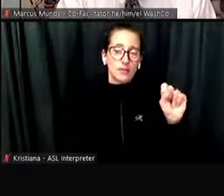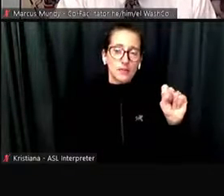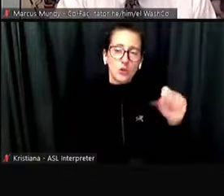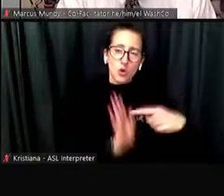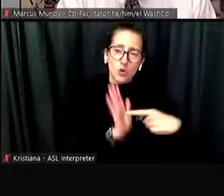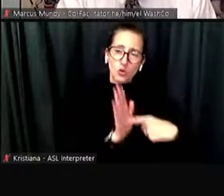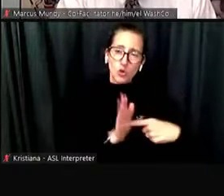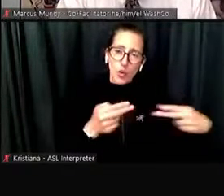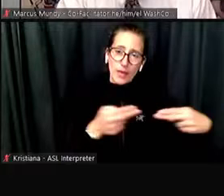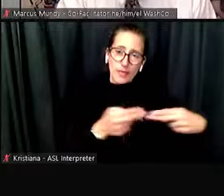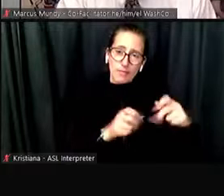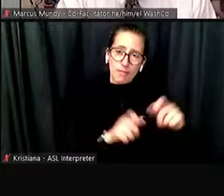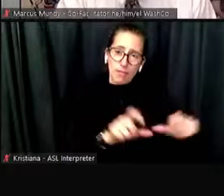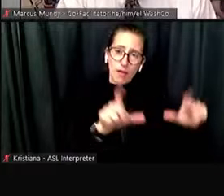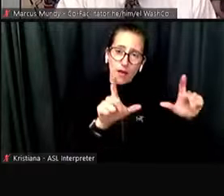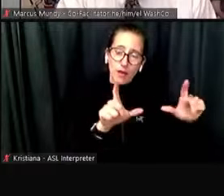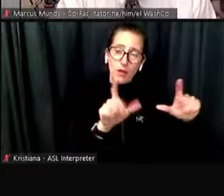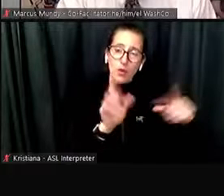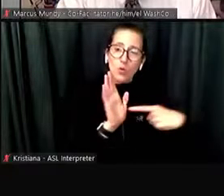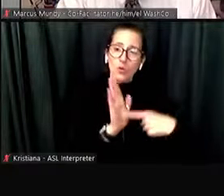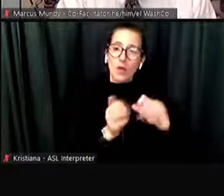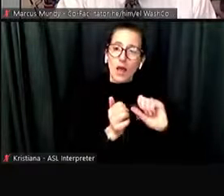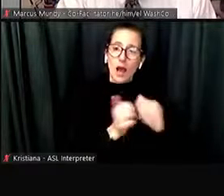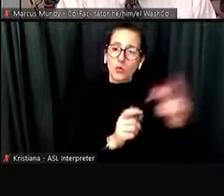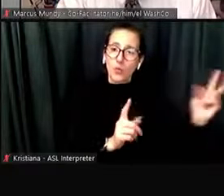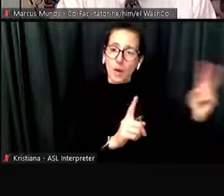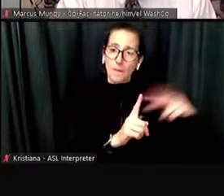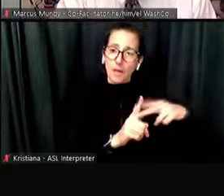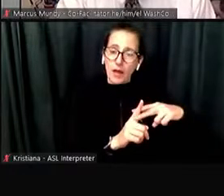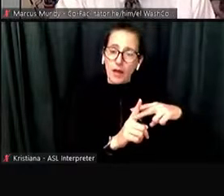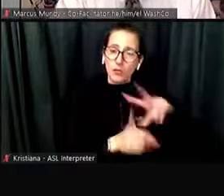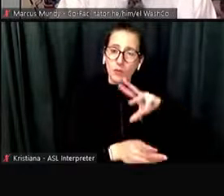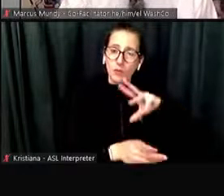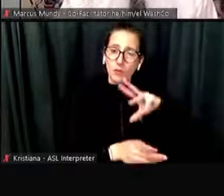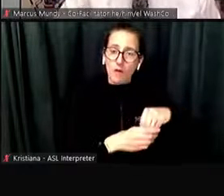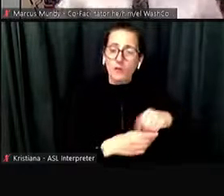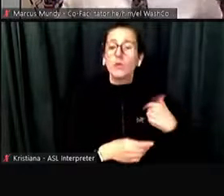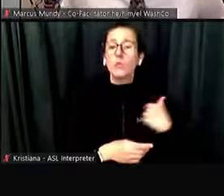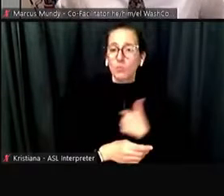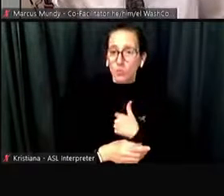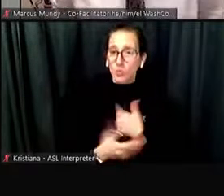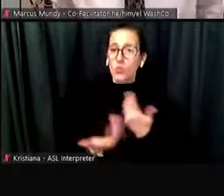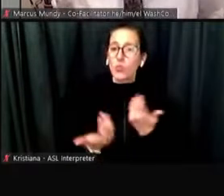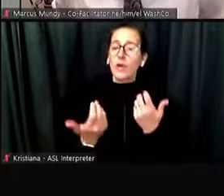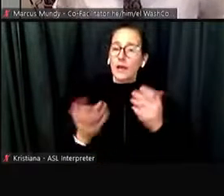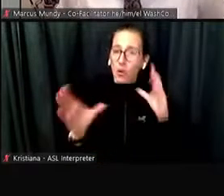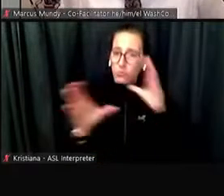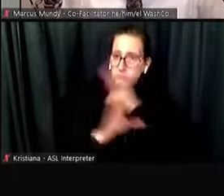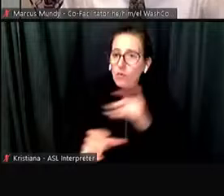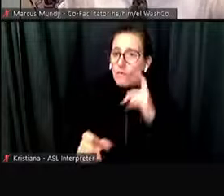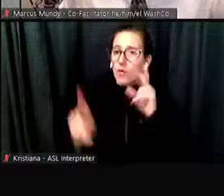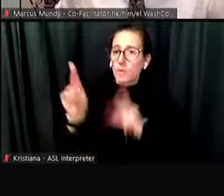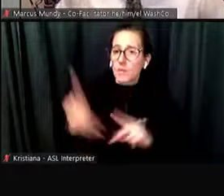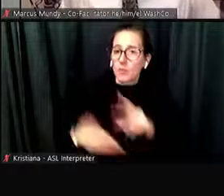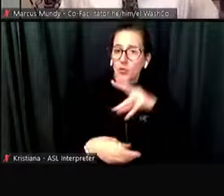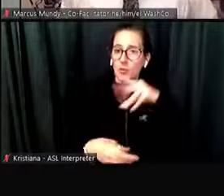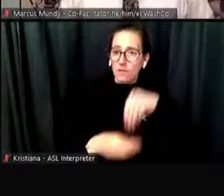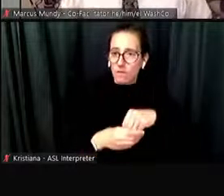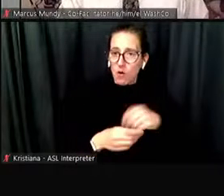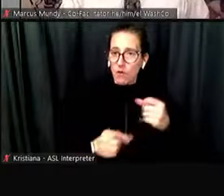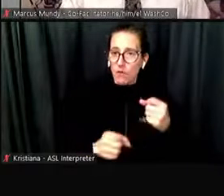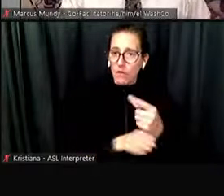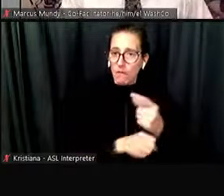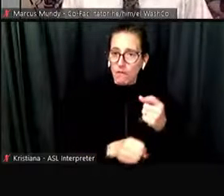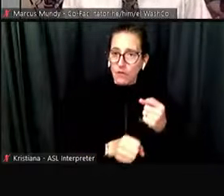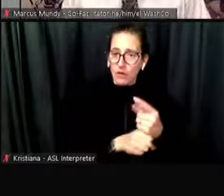for our budget committee. We actually actively seek community members every year to be a part of the budget committee and really be a